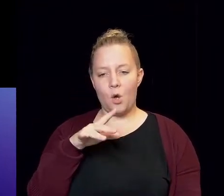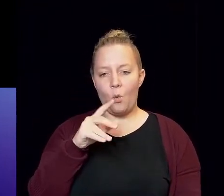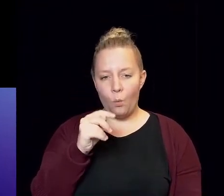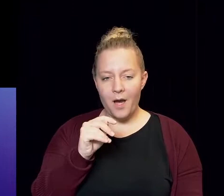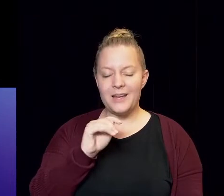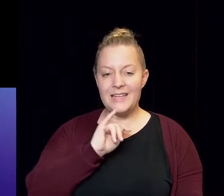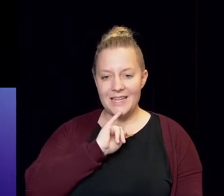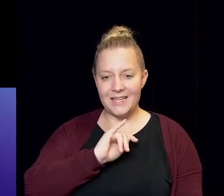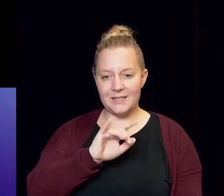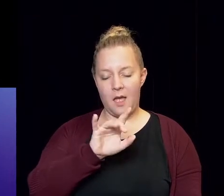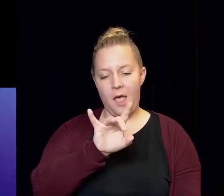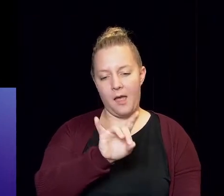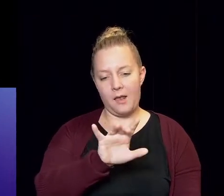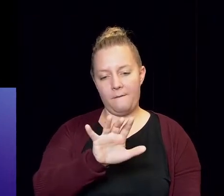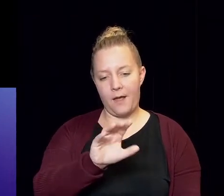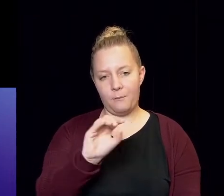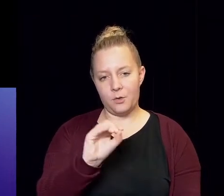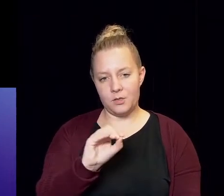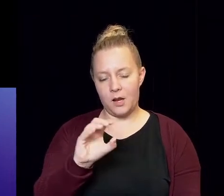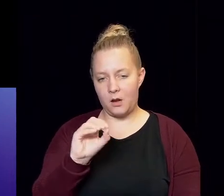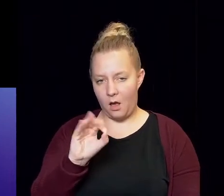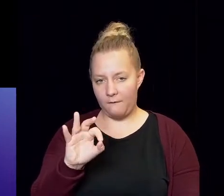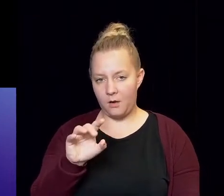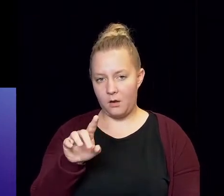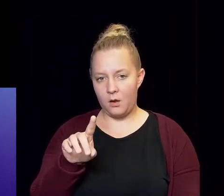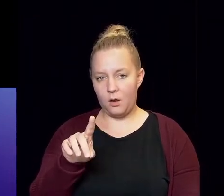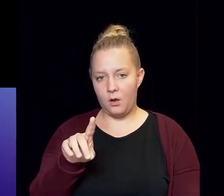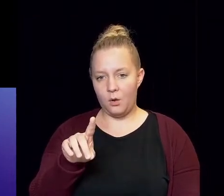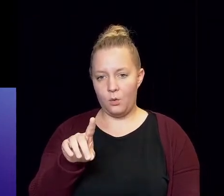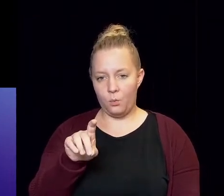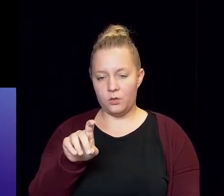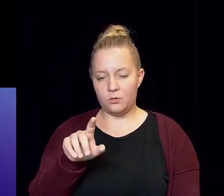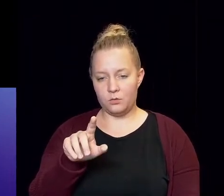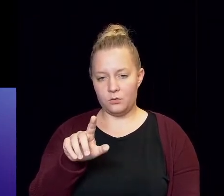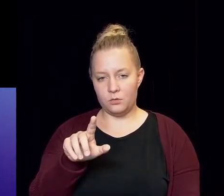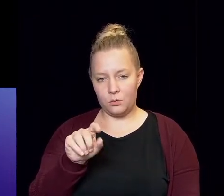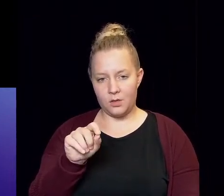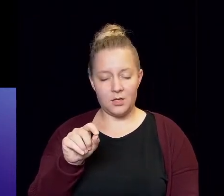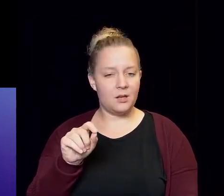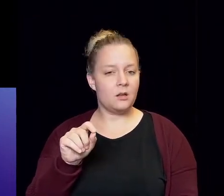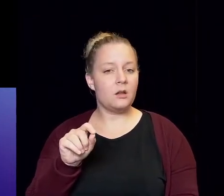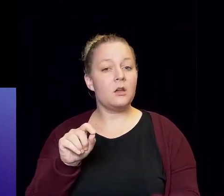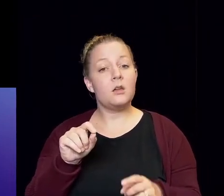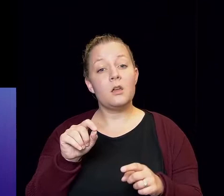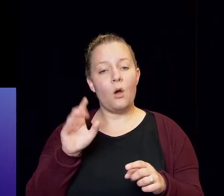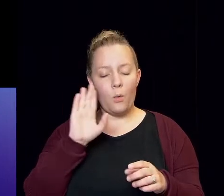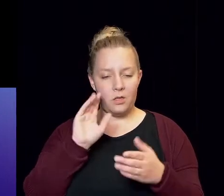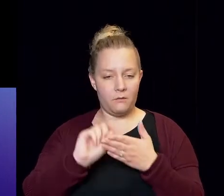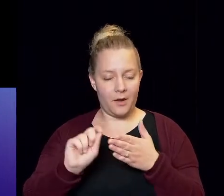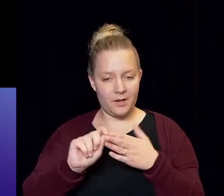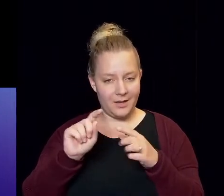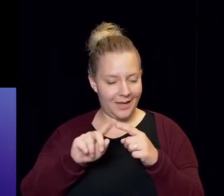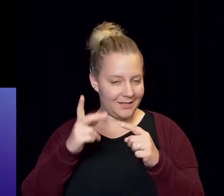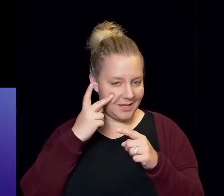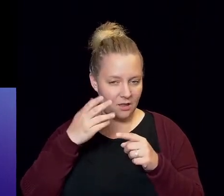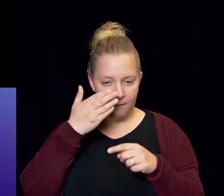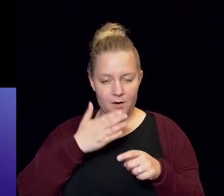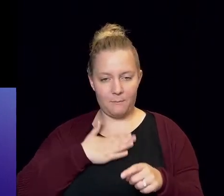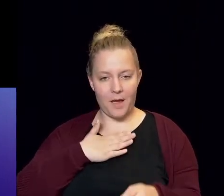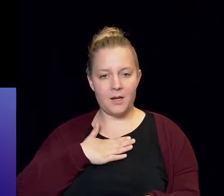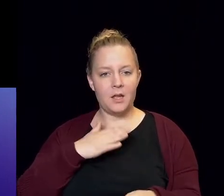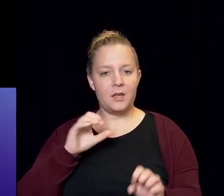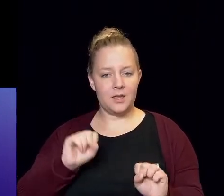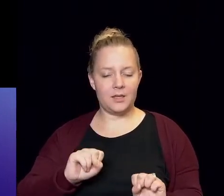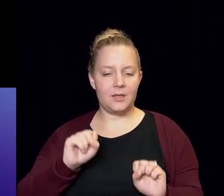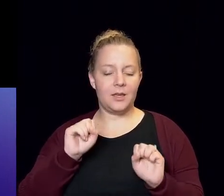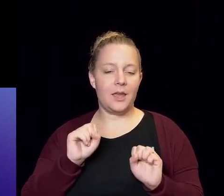is 85% of 120. I'm just going to write it here. Since you can't see the front of my flap, you can choose to write it or you can just look on the front